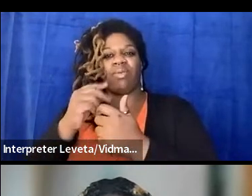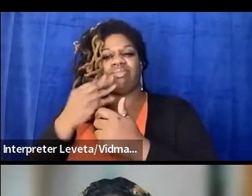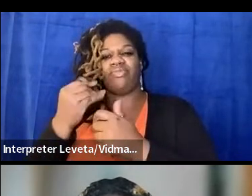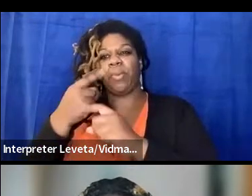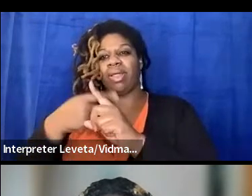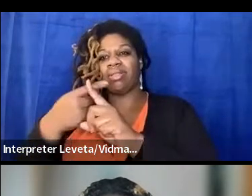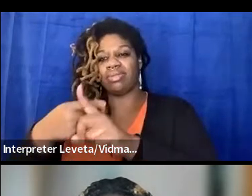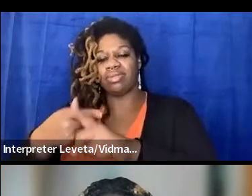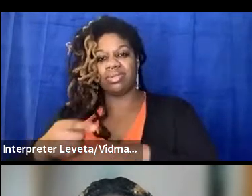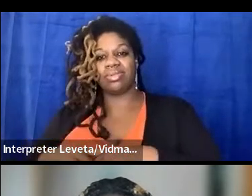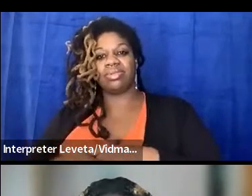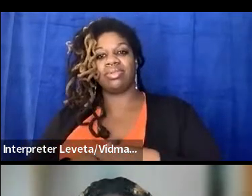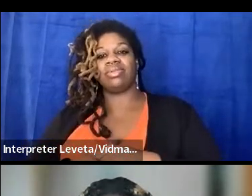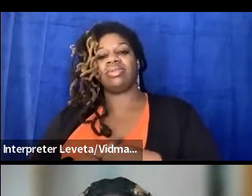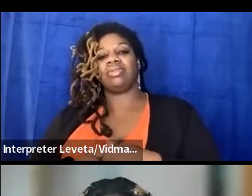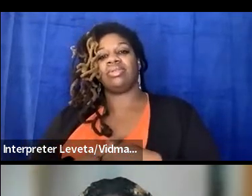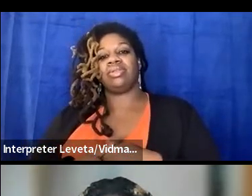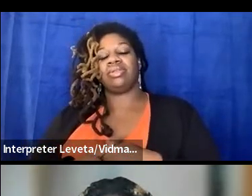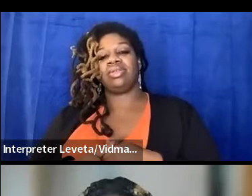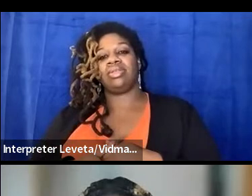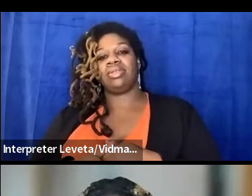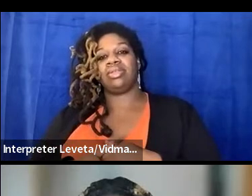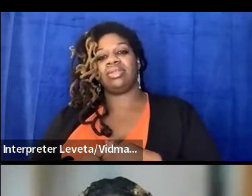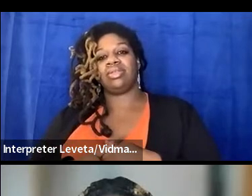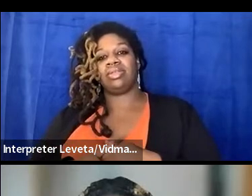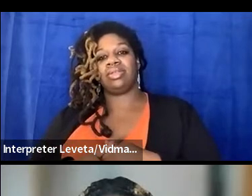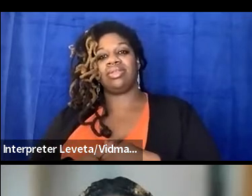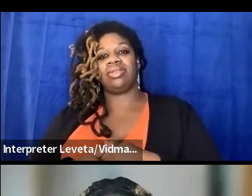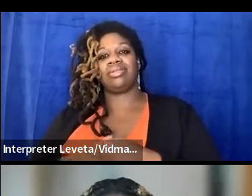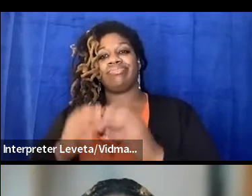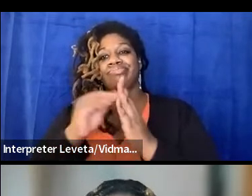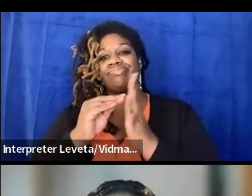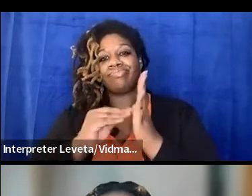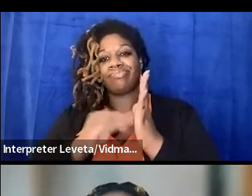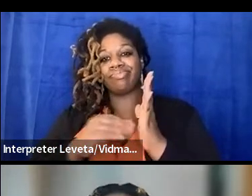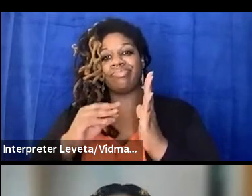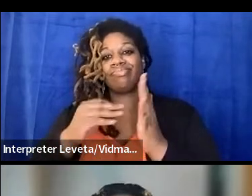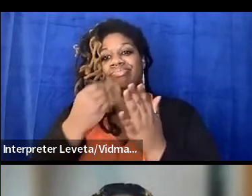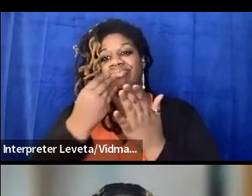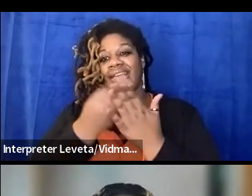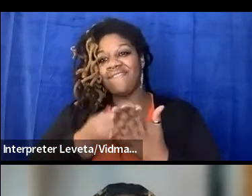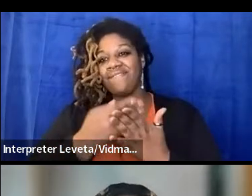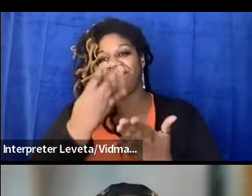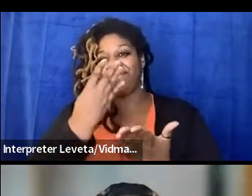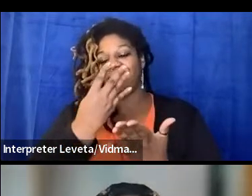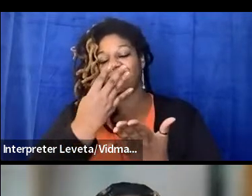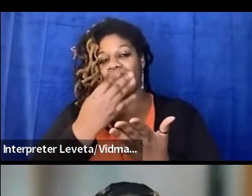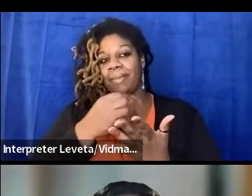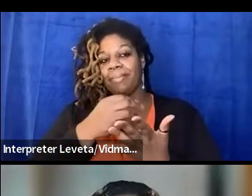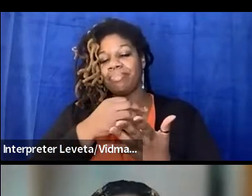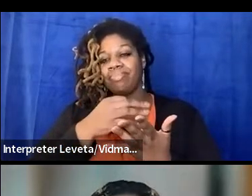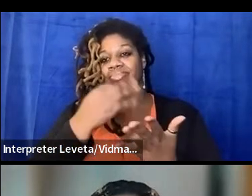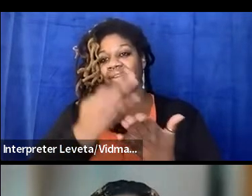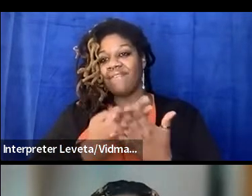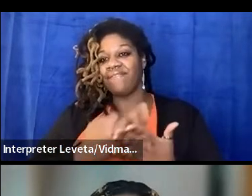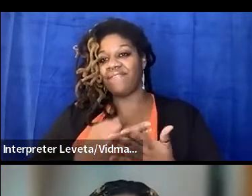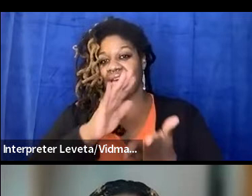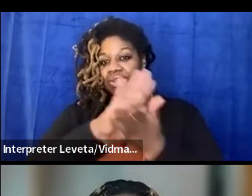of a lot of writing fact sheets, a lot of speaking with legislators and decision makers